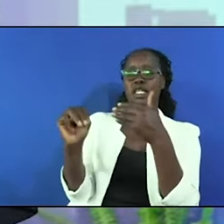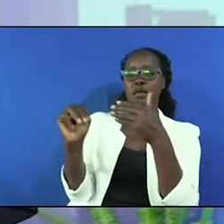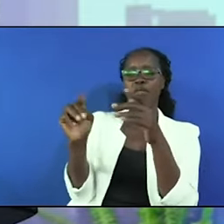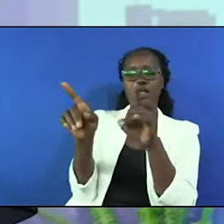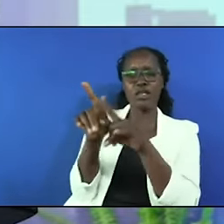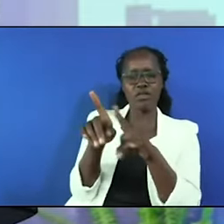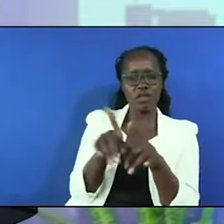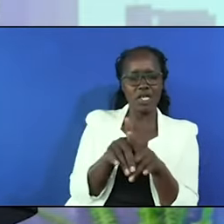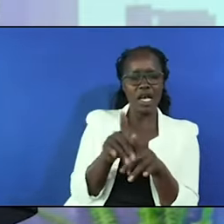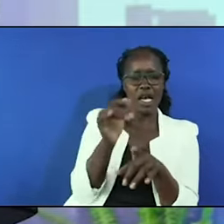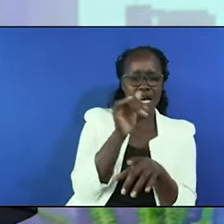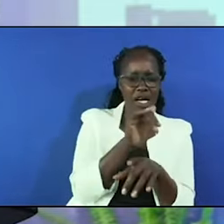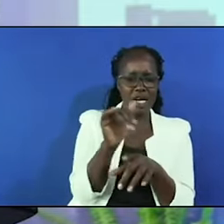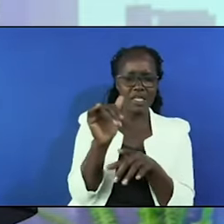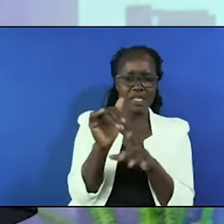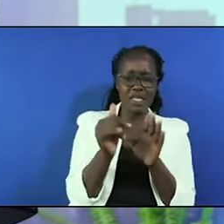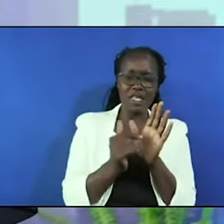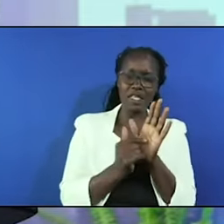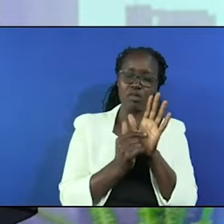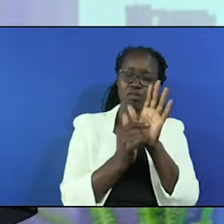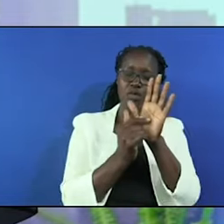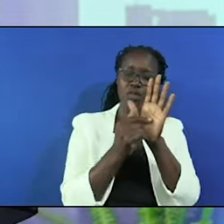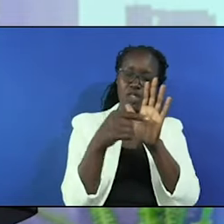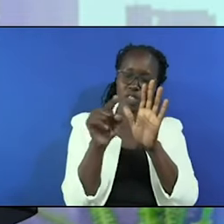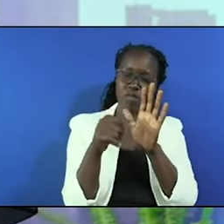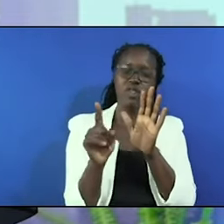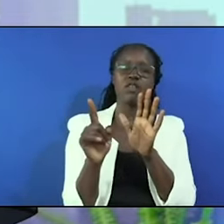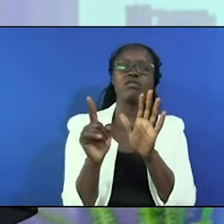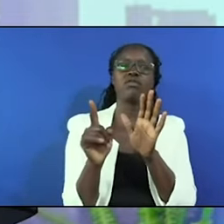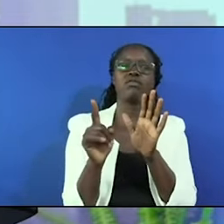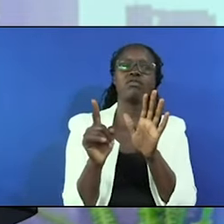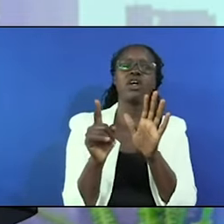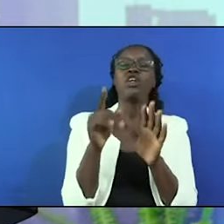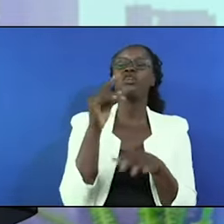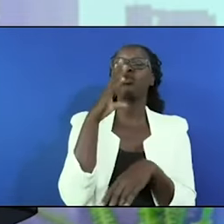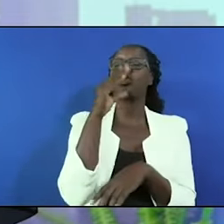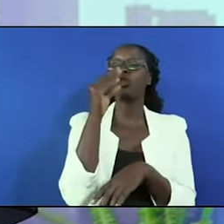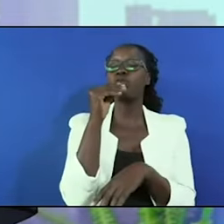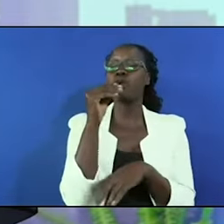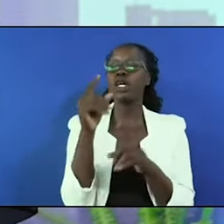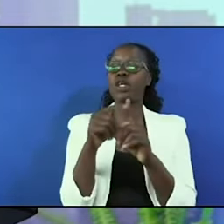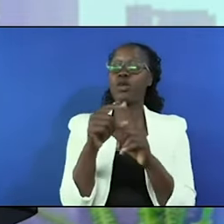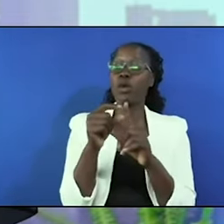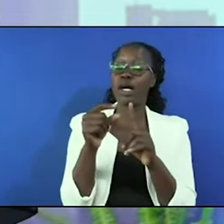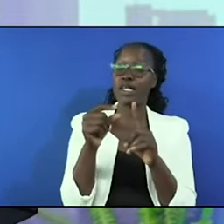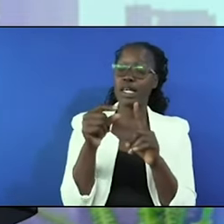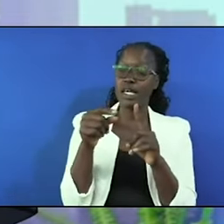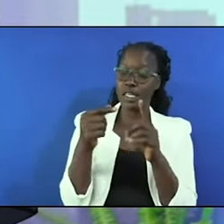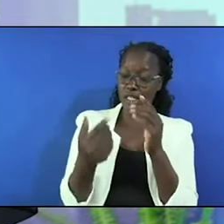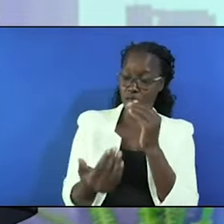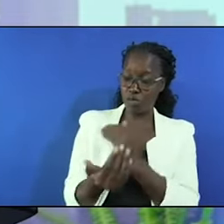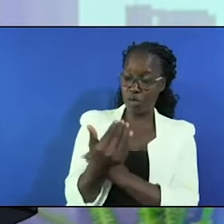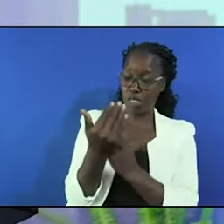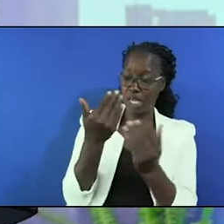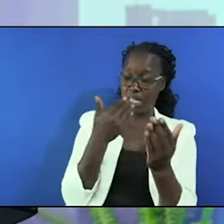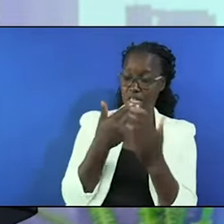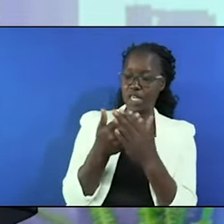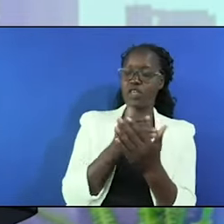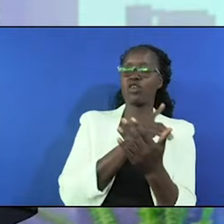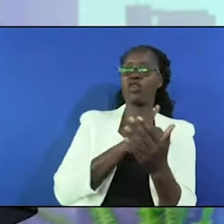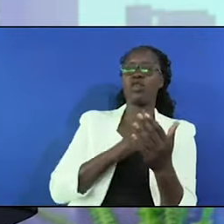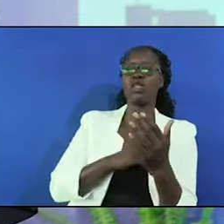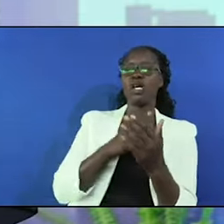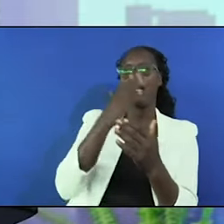as they expose themselves to the spoken word this morning. Thank you, Lord, because